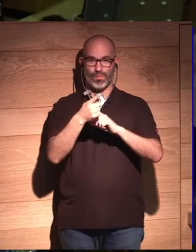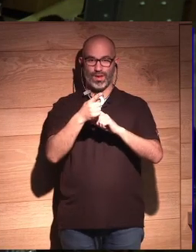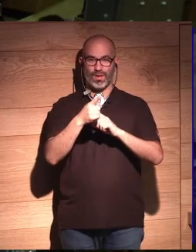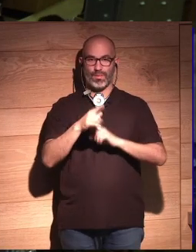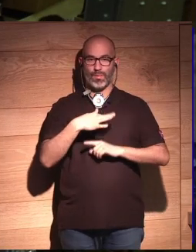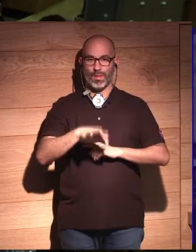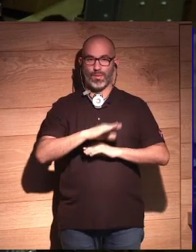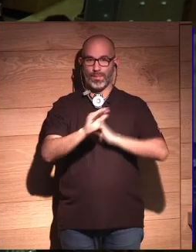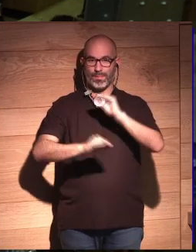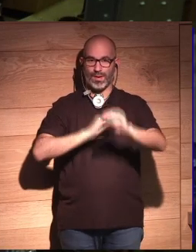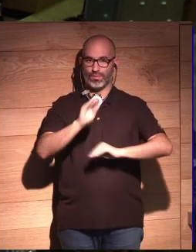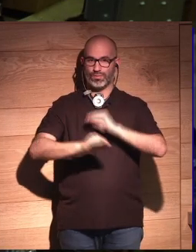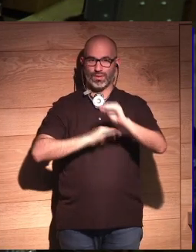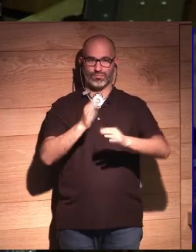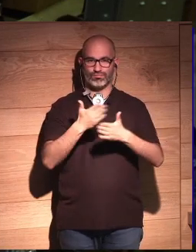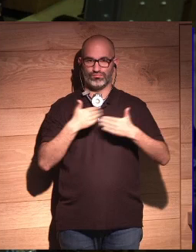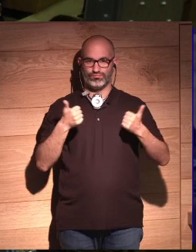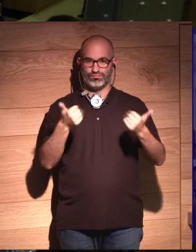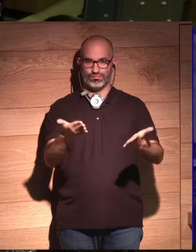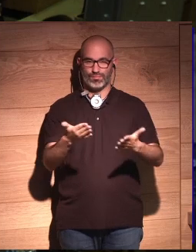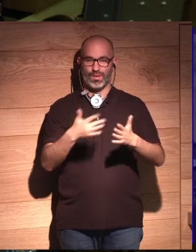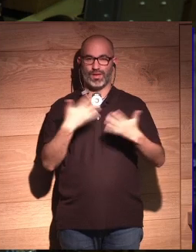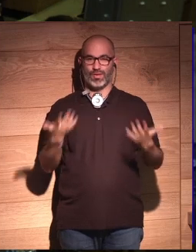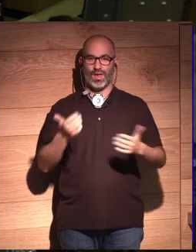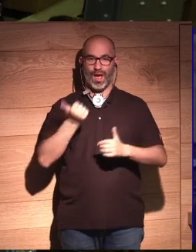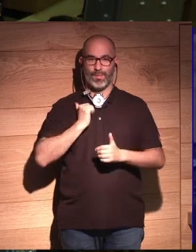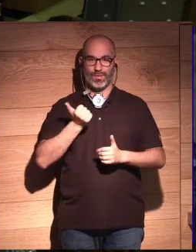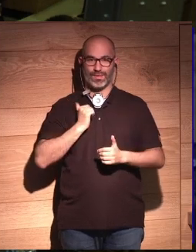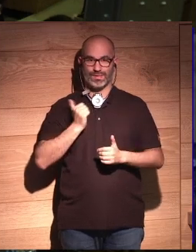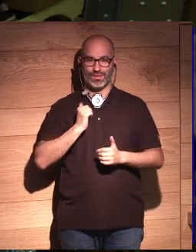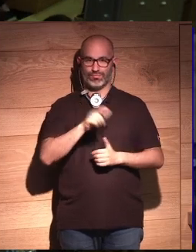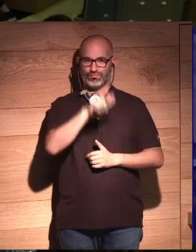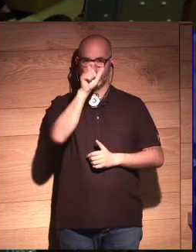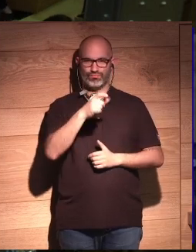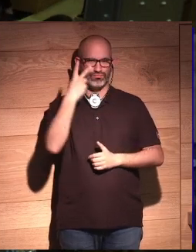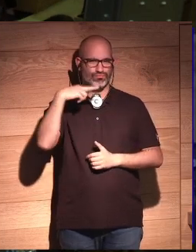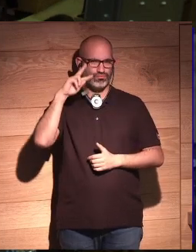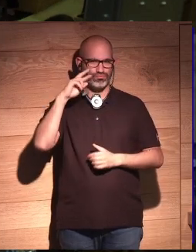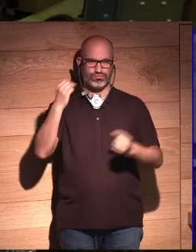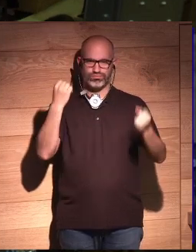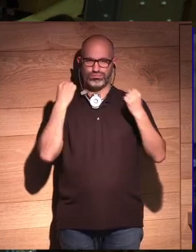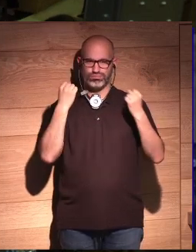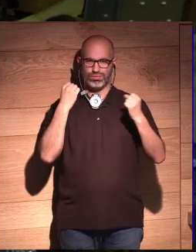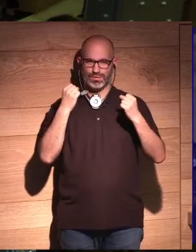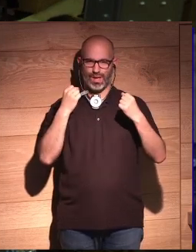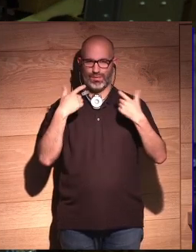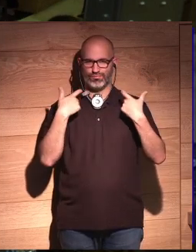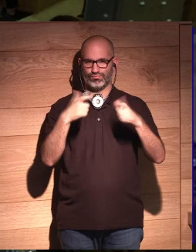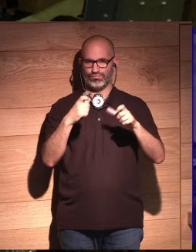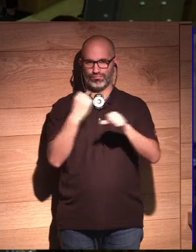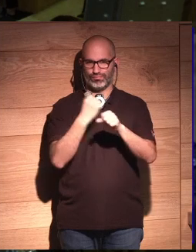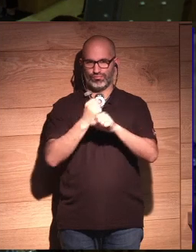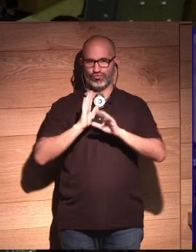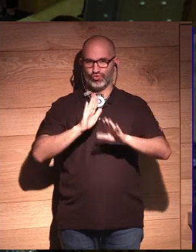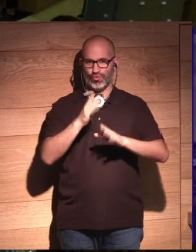we give her the floor, but after her presentation, we're going to have a round of questions, and taking advantage of having